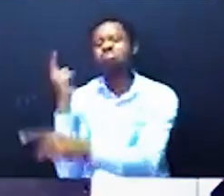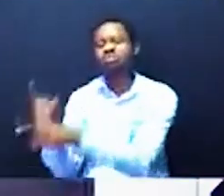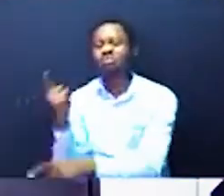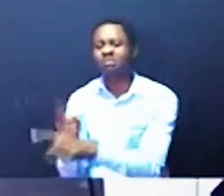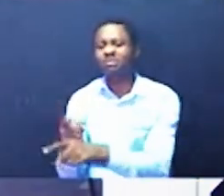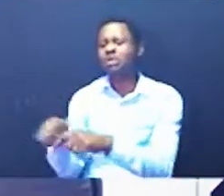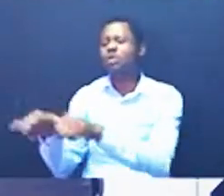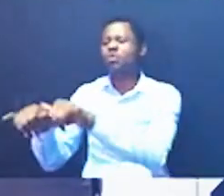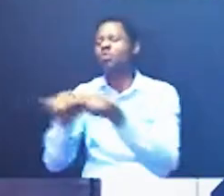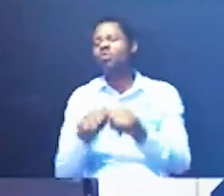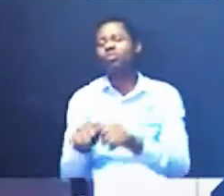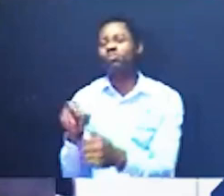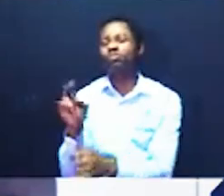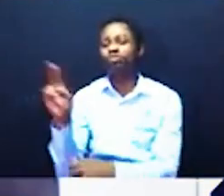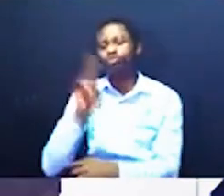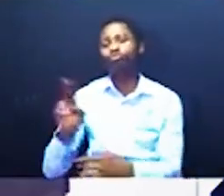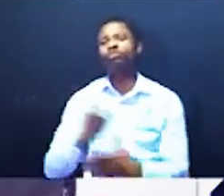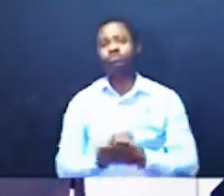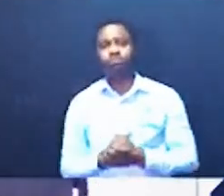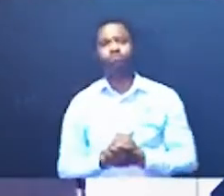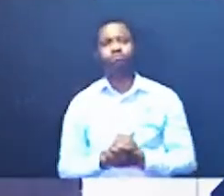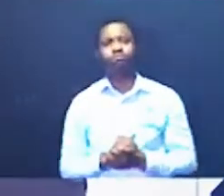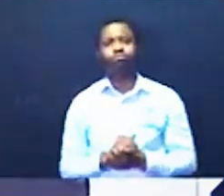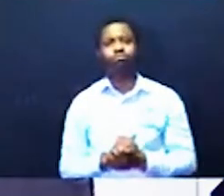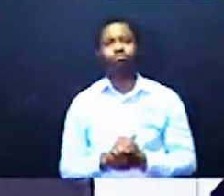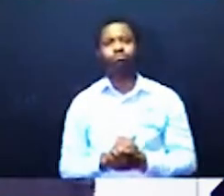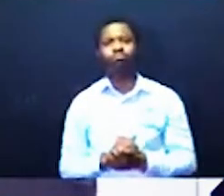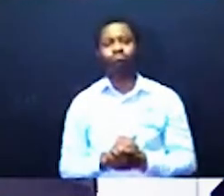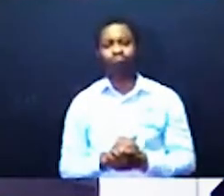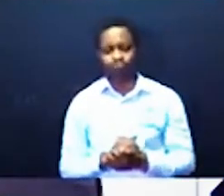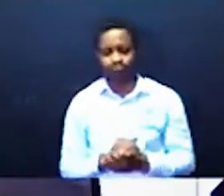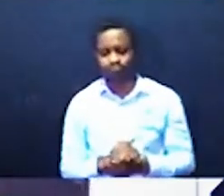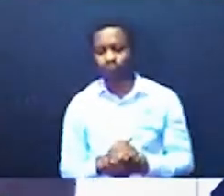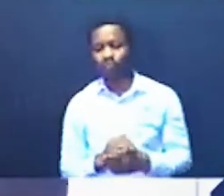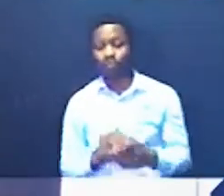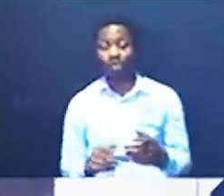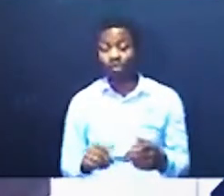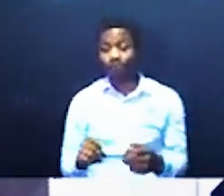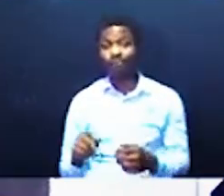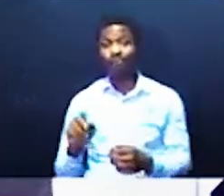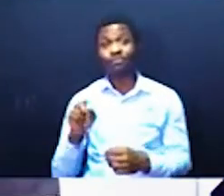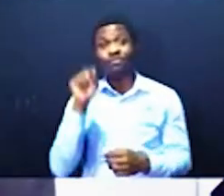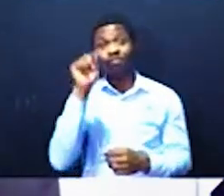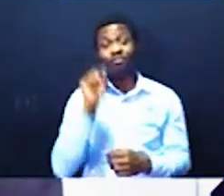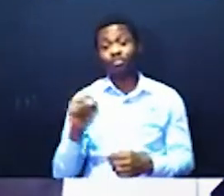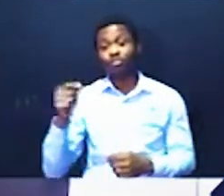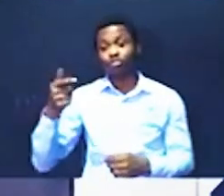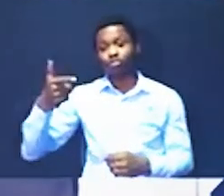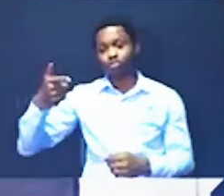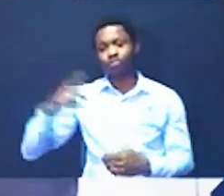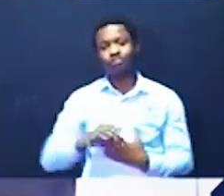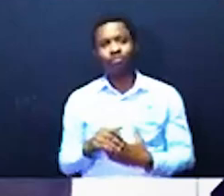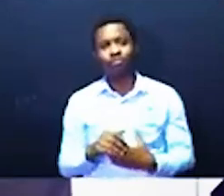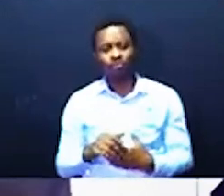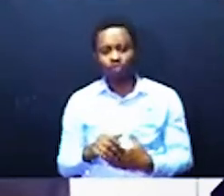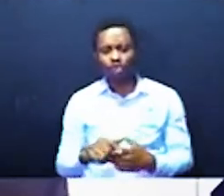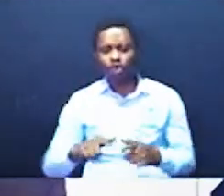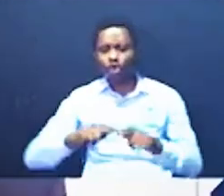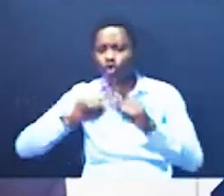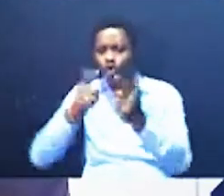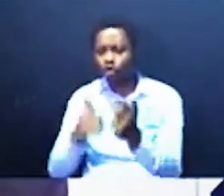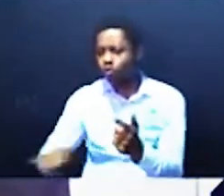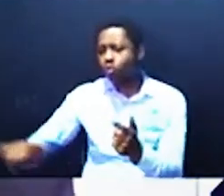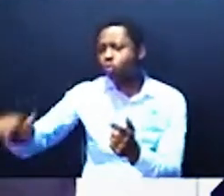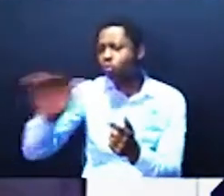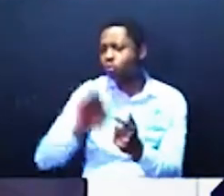Yes. Now the big one, the next verse. Those who cleanse themselves from the latter